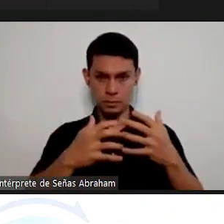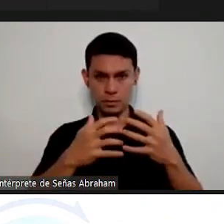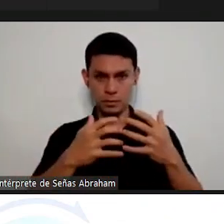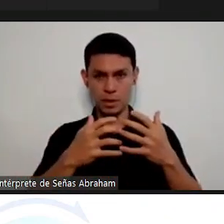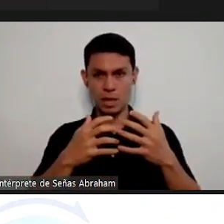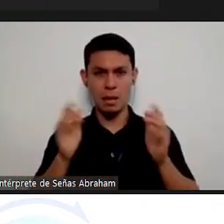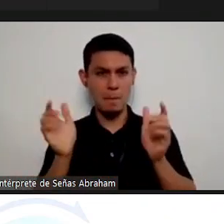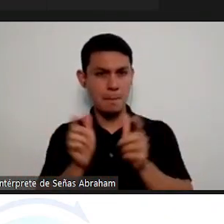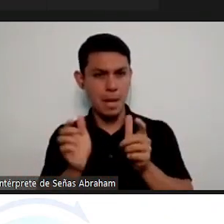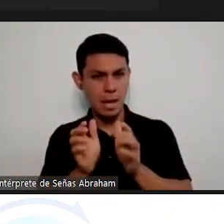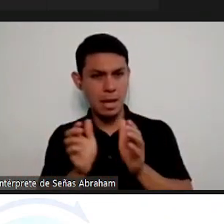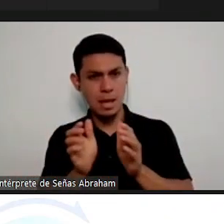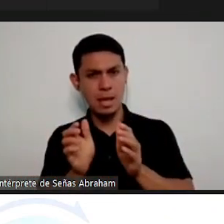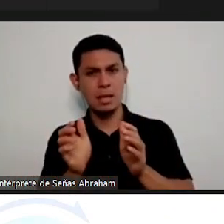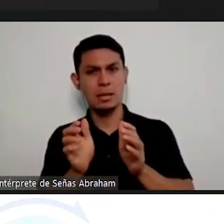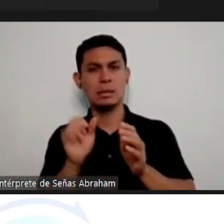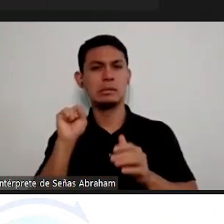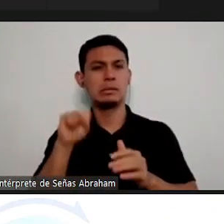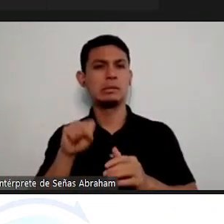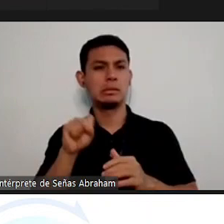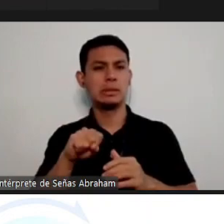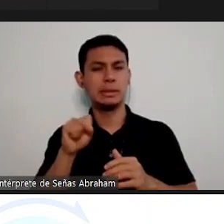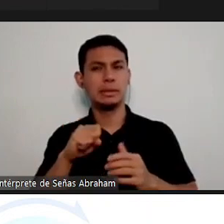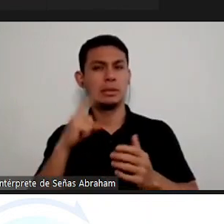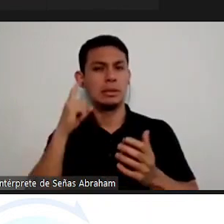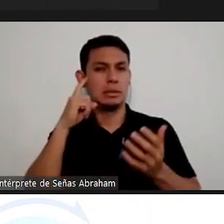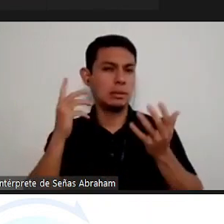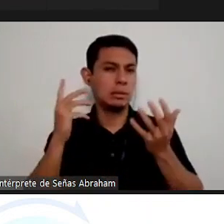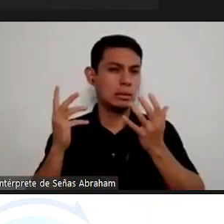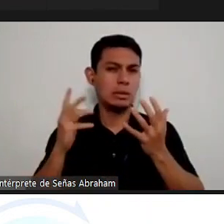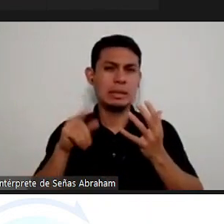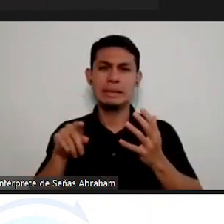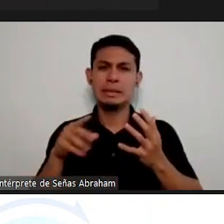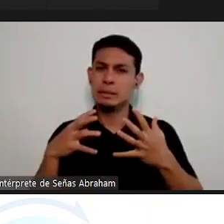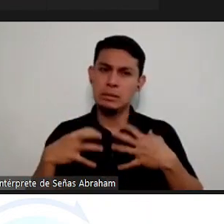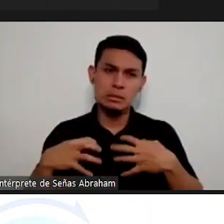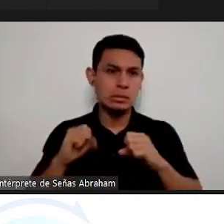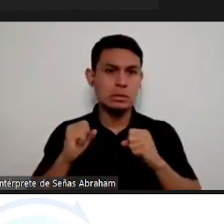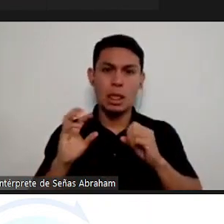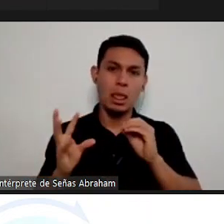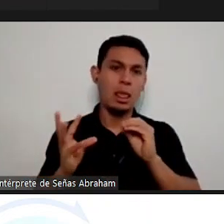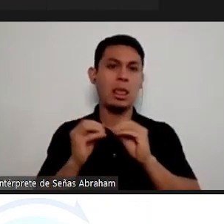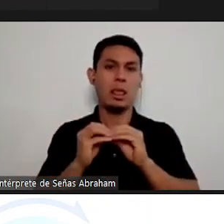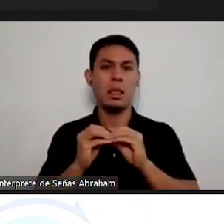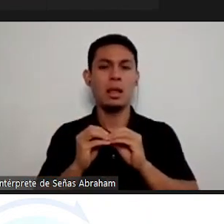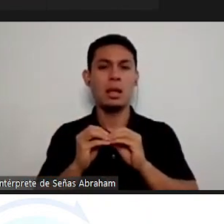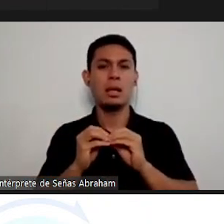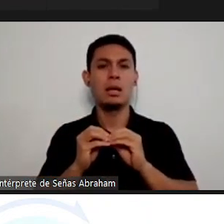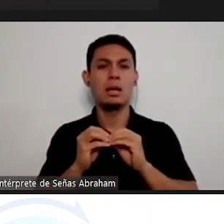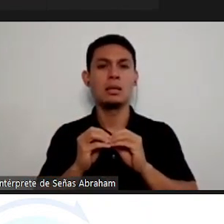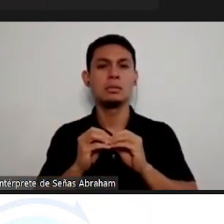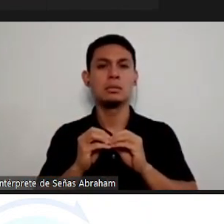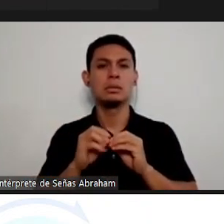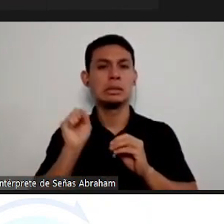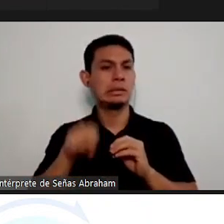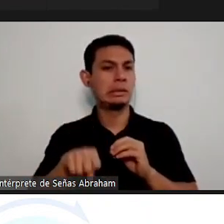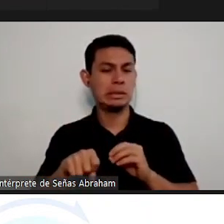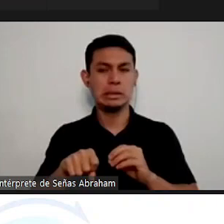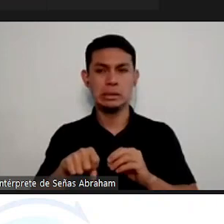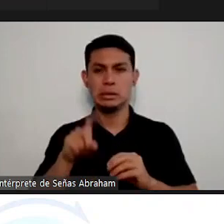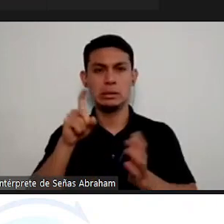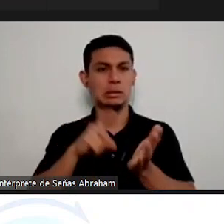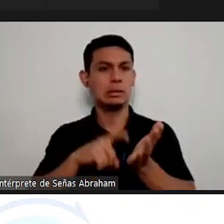smaller businesses will have to make an additional effort especially